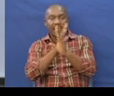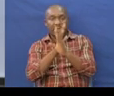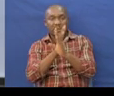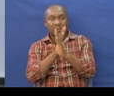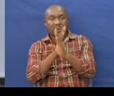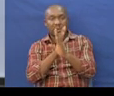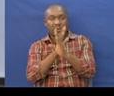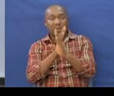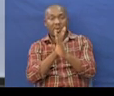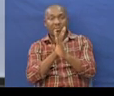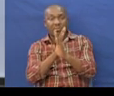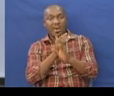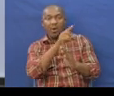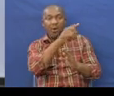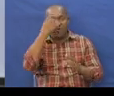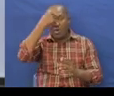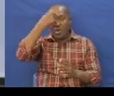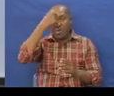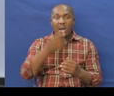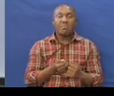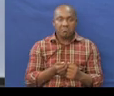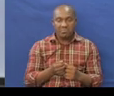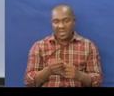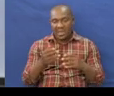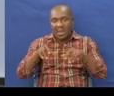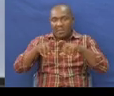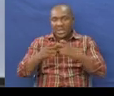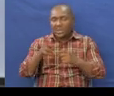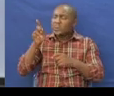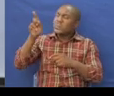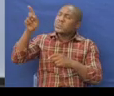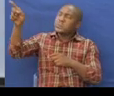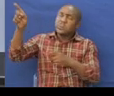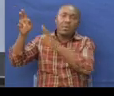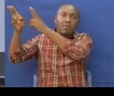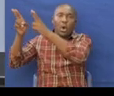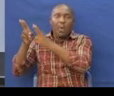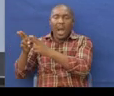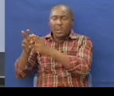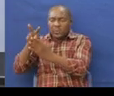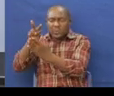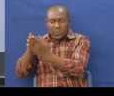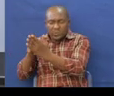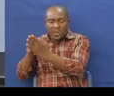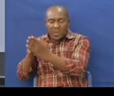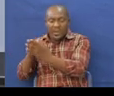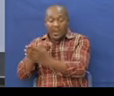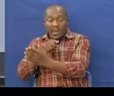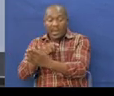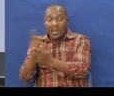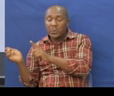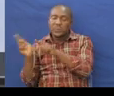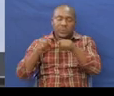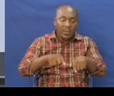region. But you are in Bukoba or in Kigoma. You are reading the book. You'll only get the information